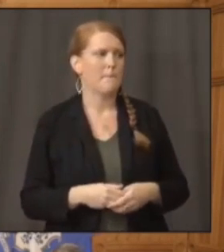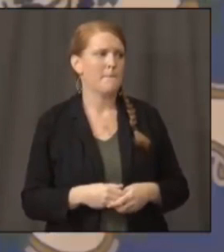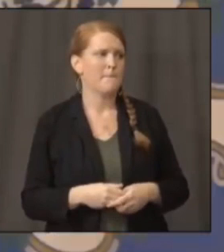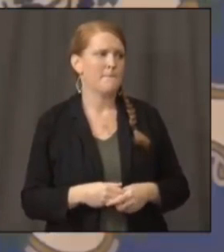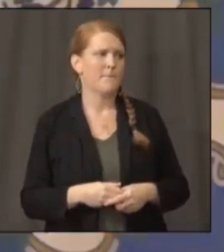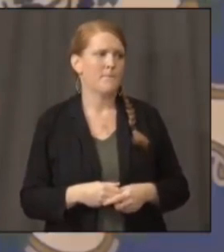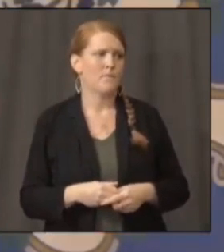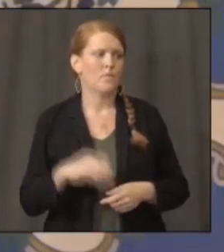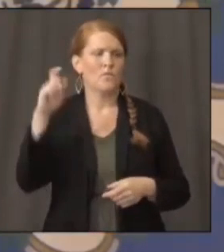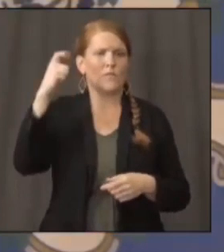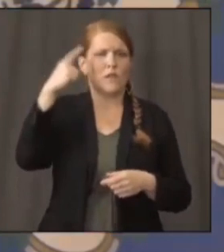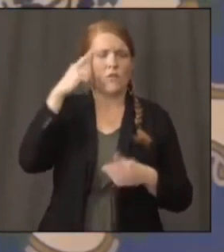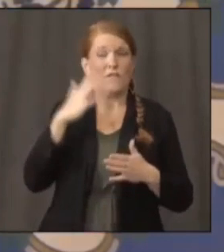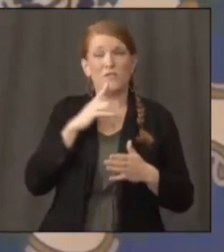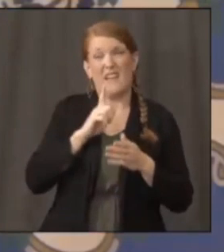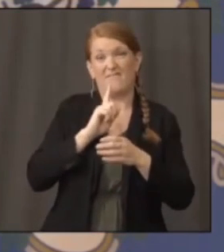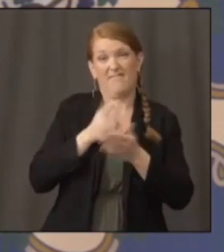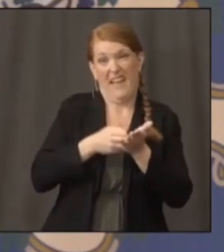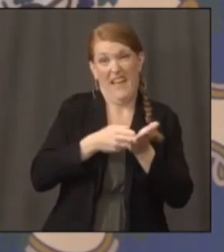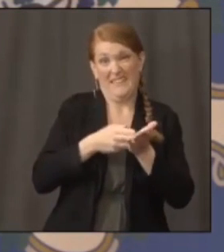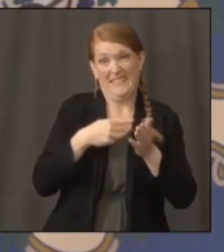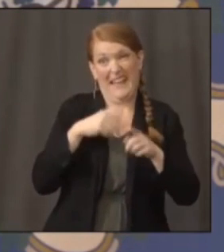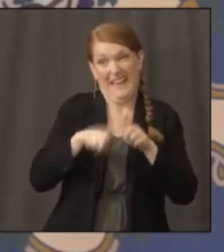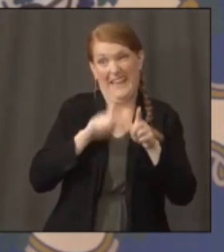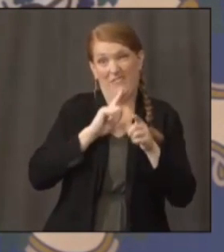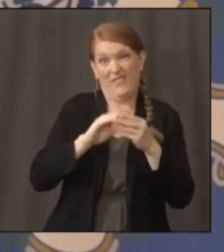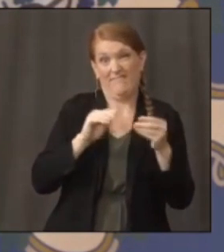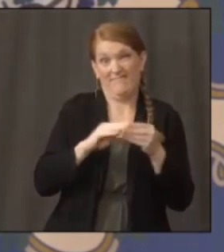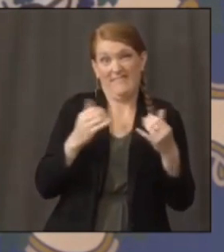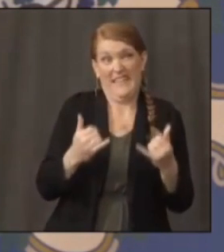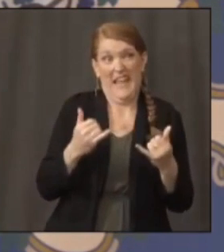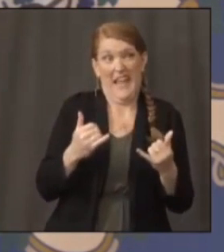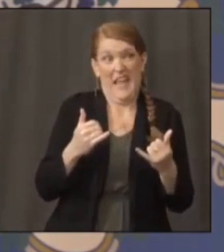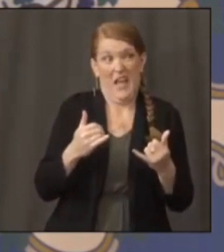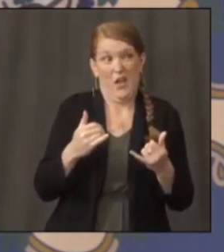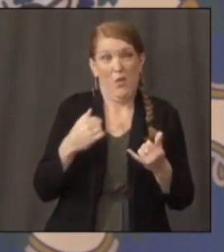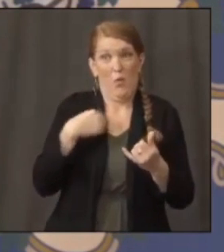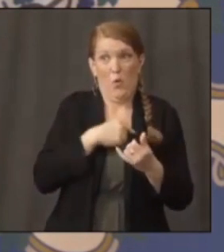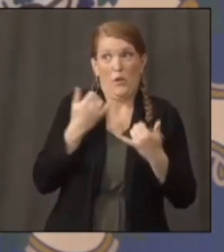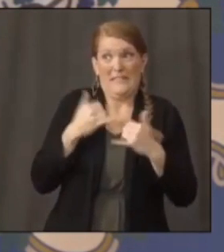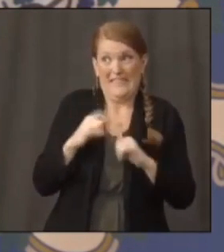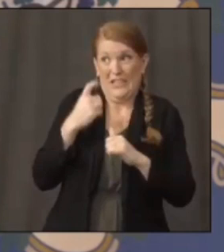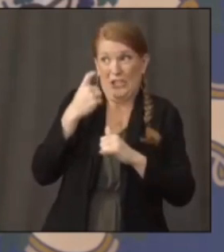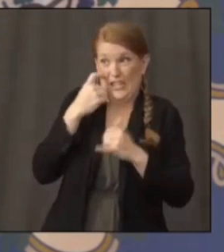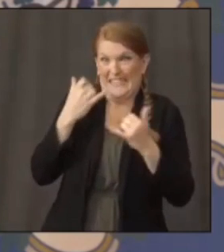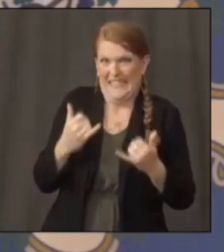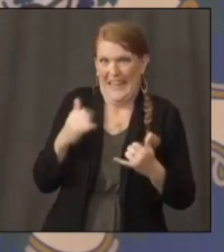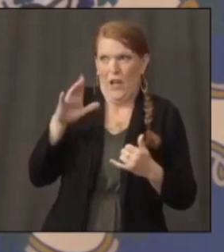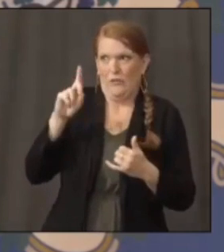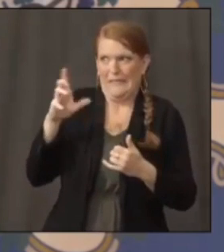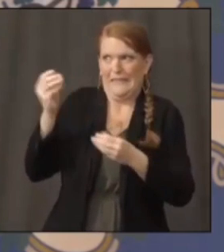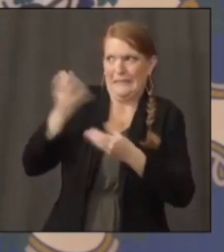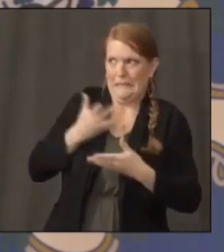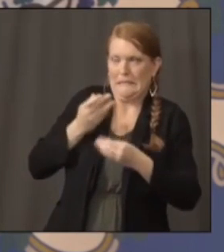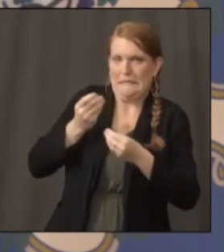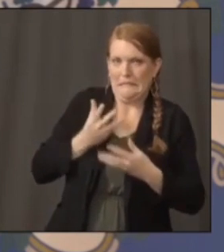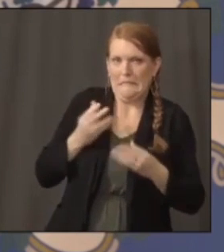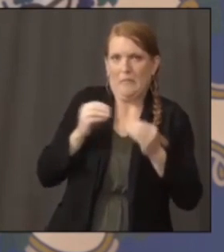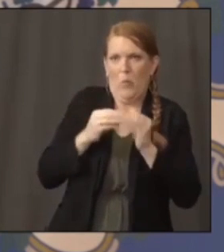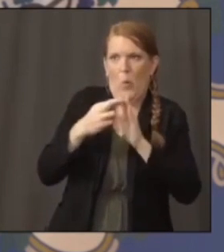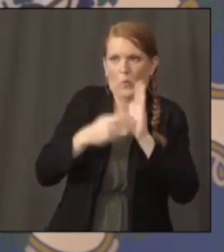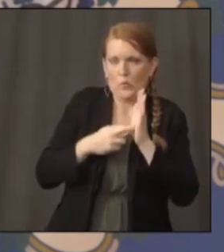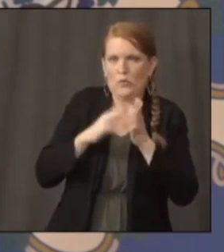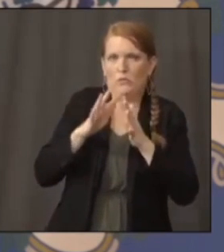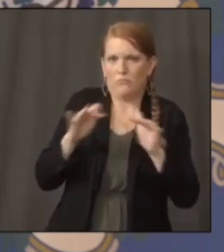I don't think I can at this point. We're just getting those guidelines, as I understand it, Josh, from the CDC right now. I'm going to be meeting with all